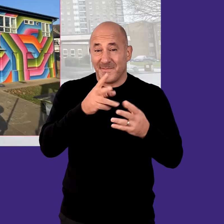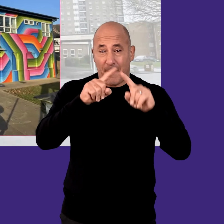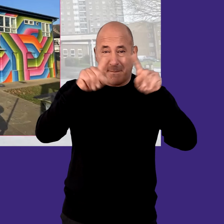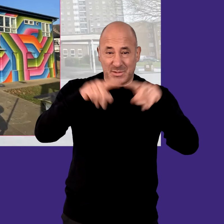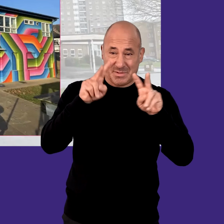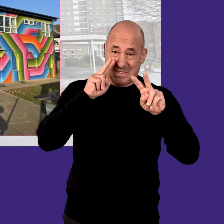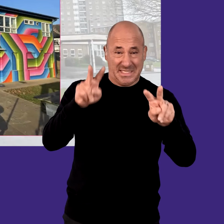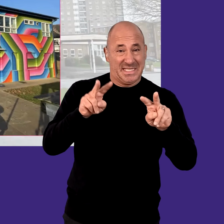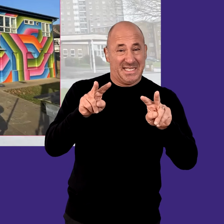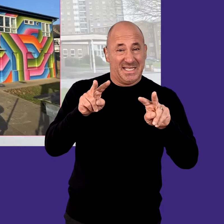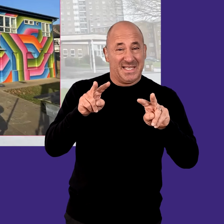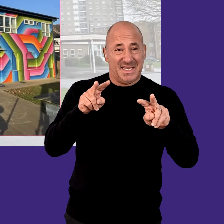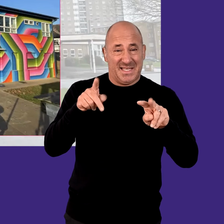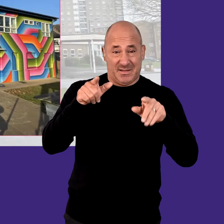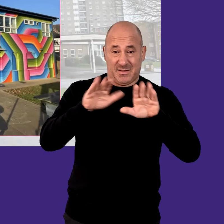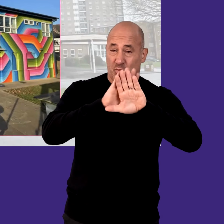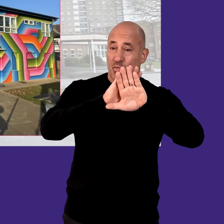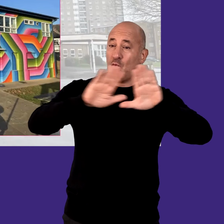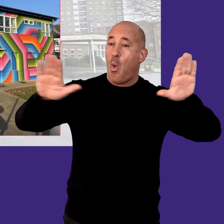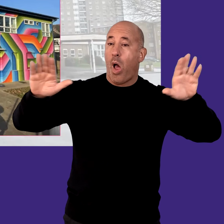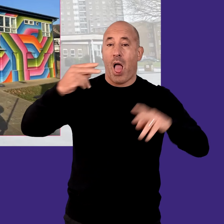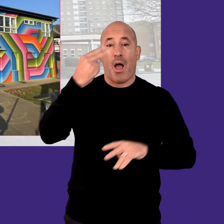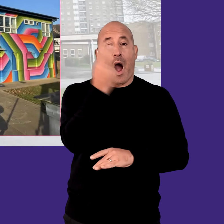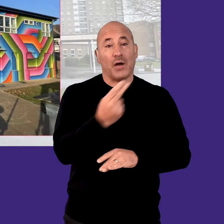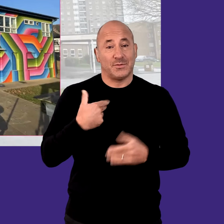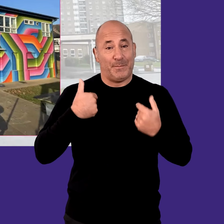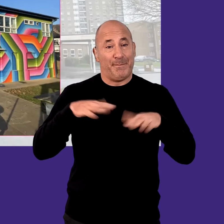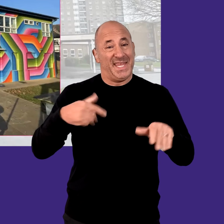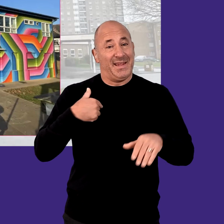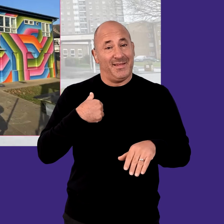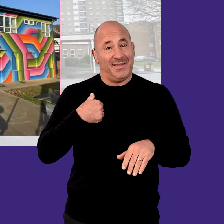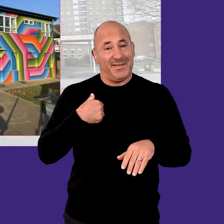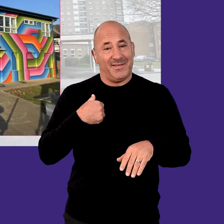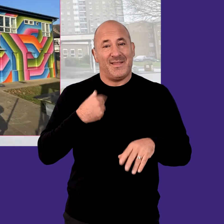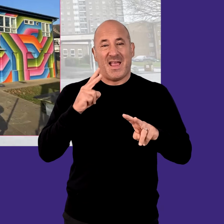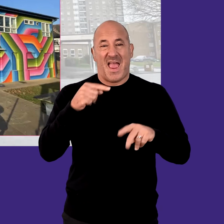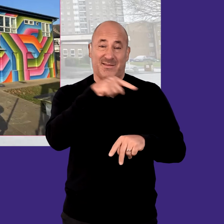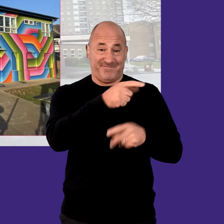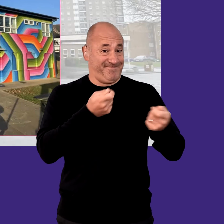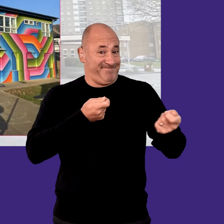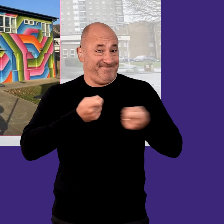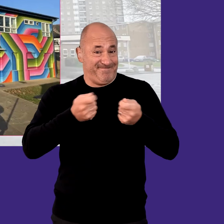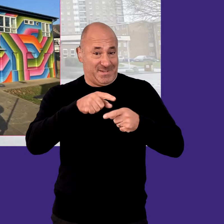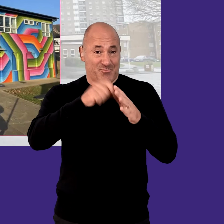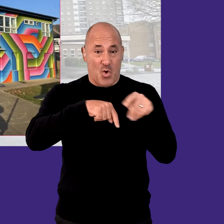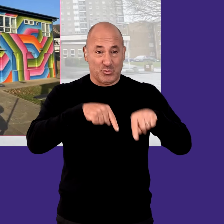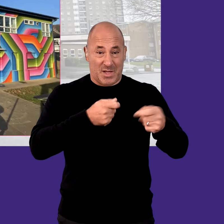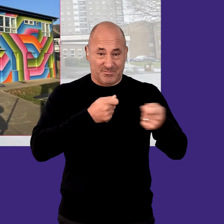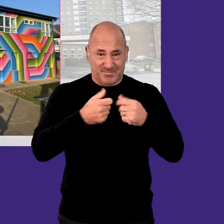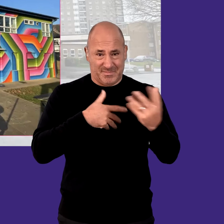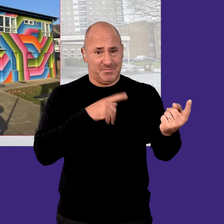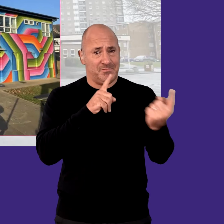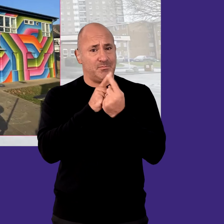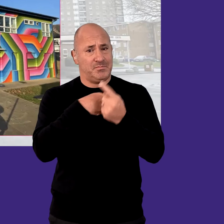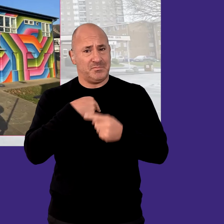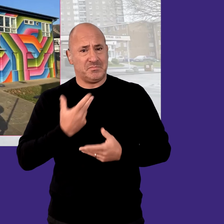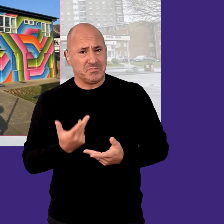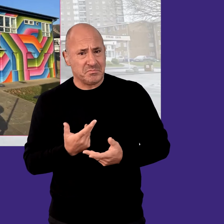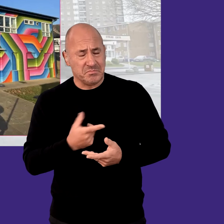It's been great, actually. The picture that you can see online now for that's the wall art that we had